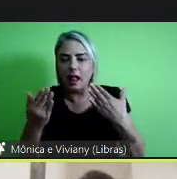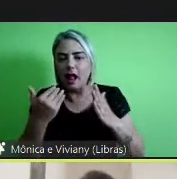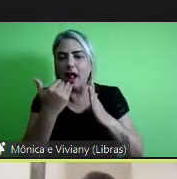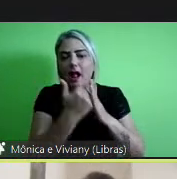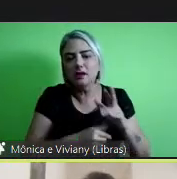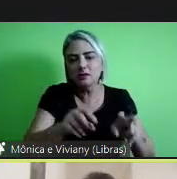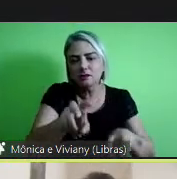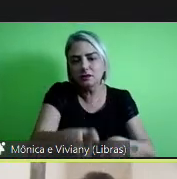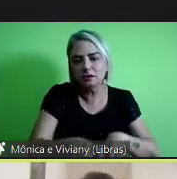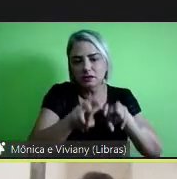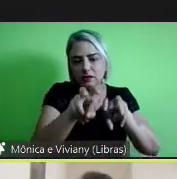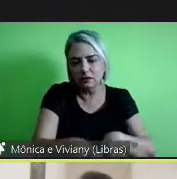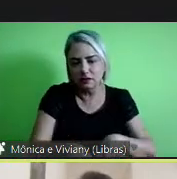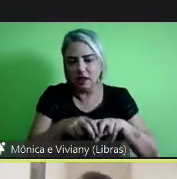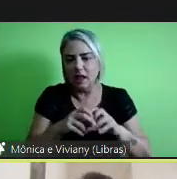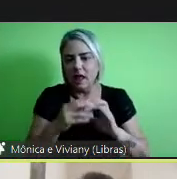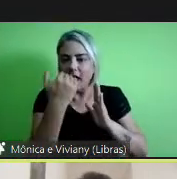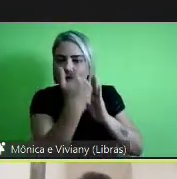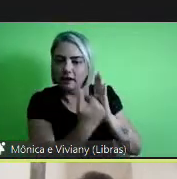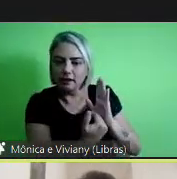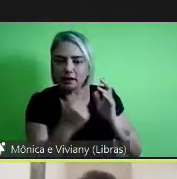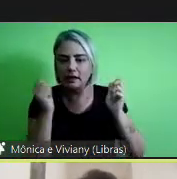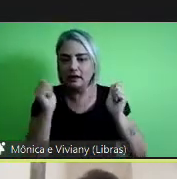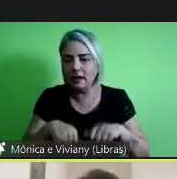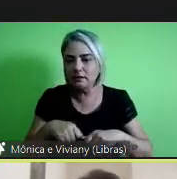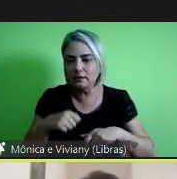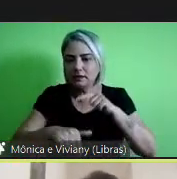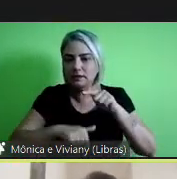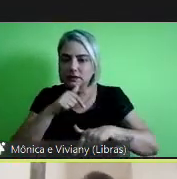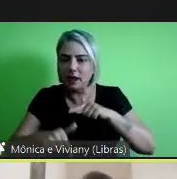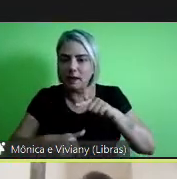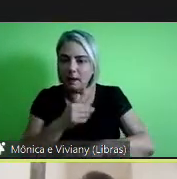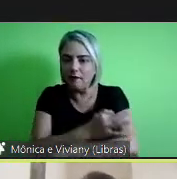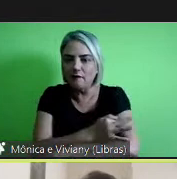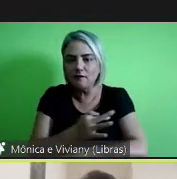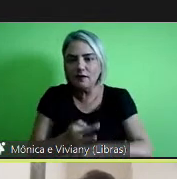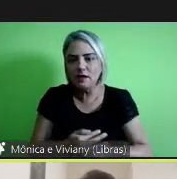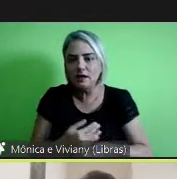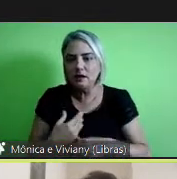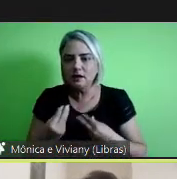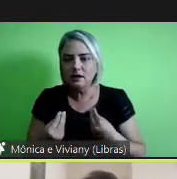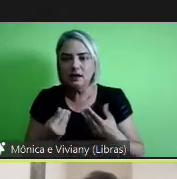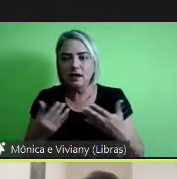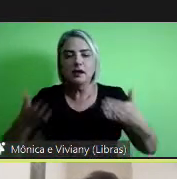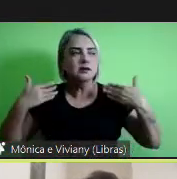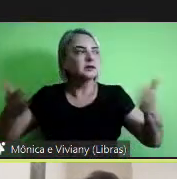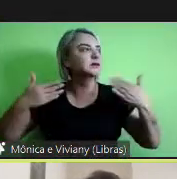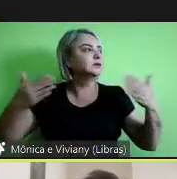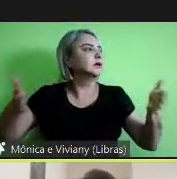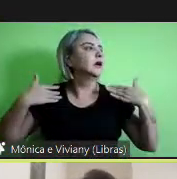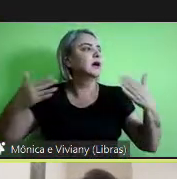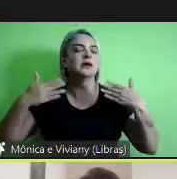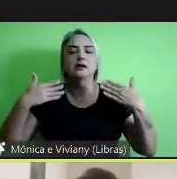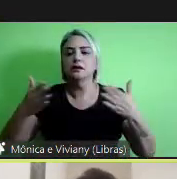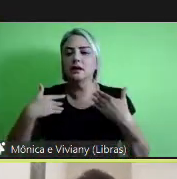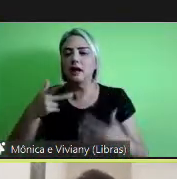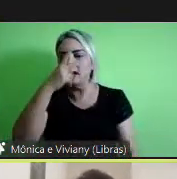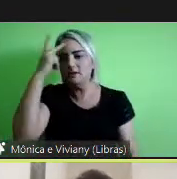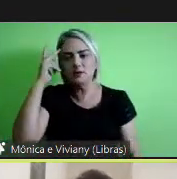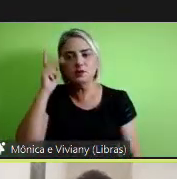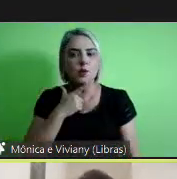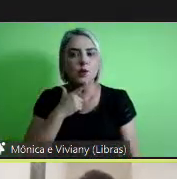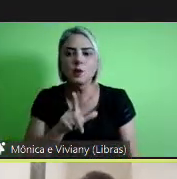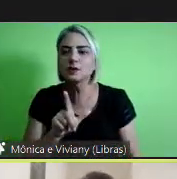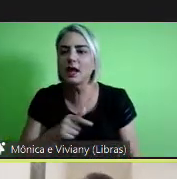ecosystems, plagues, the reduction of agricultural output, and the loss of the possibility